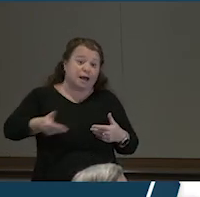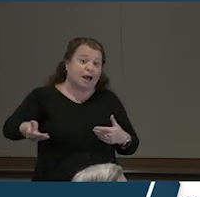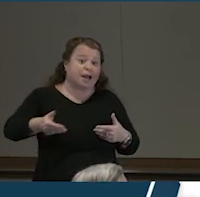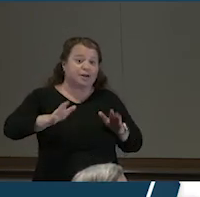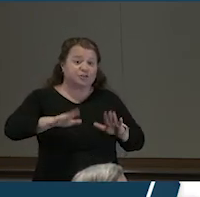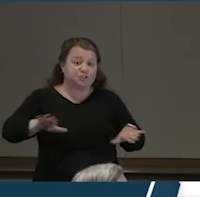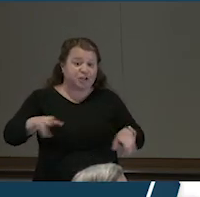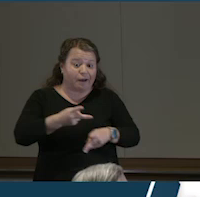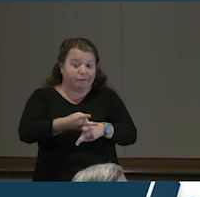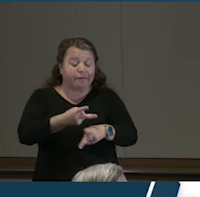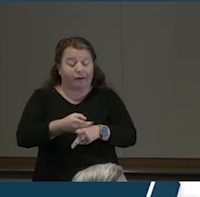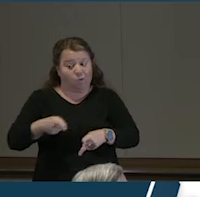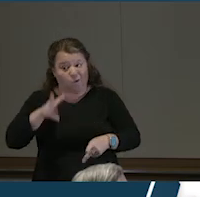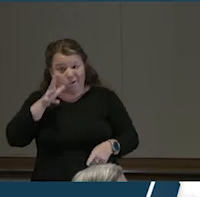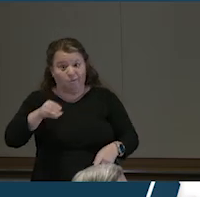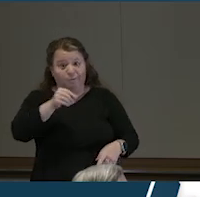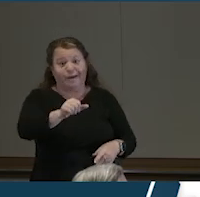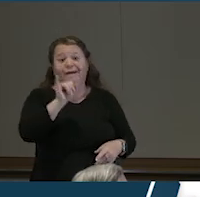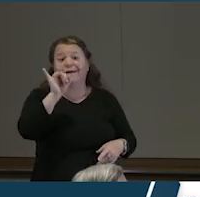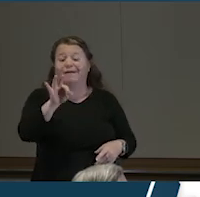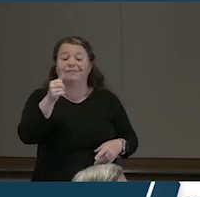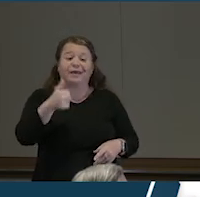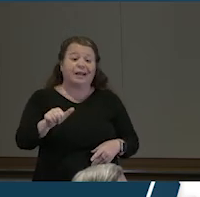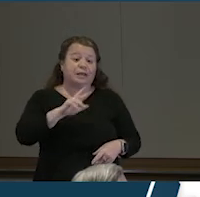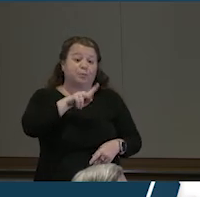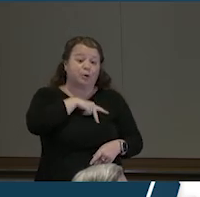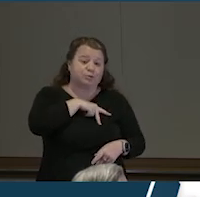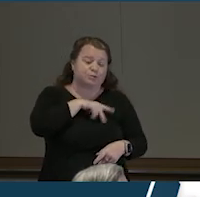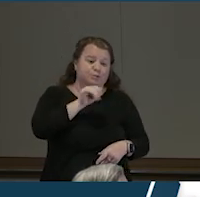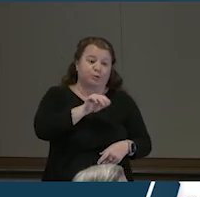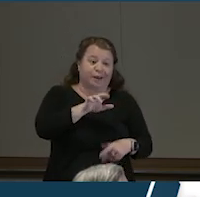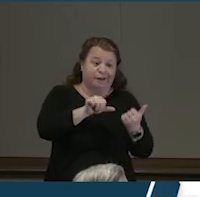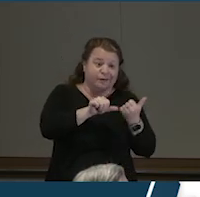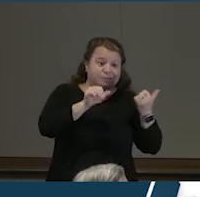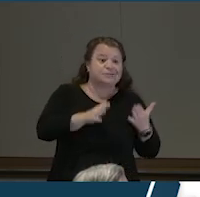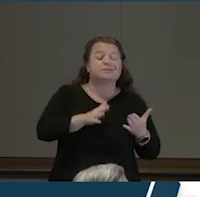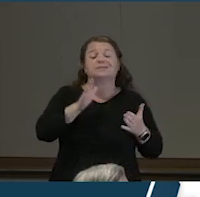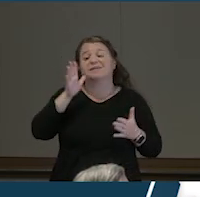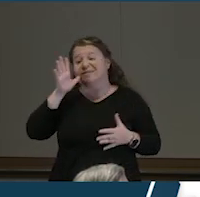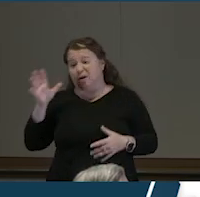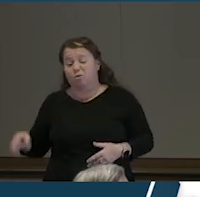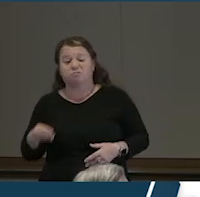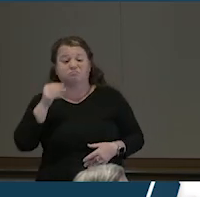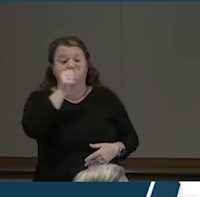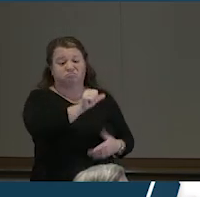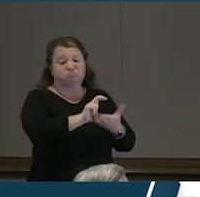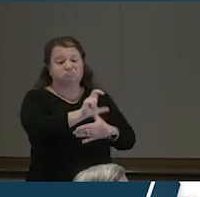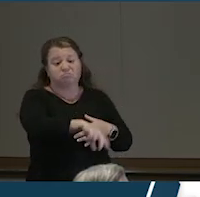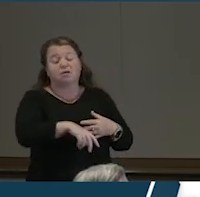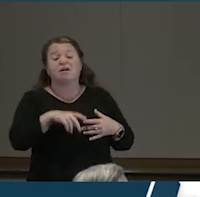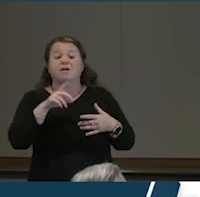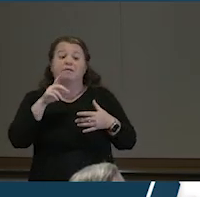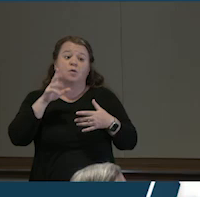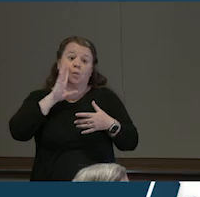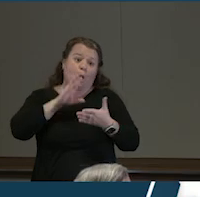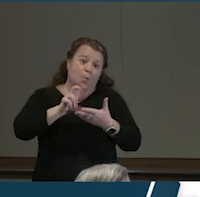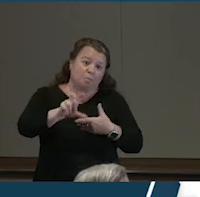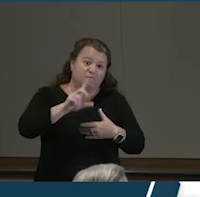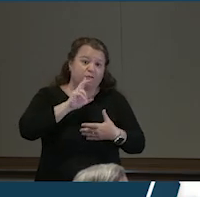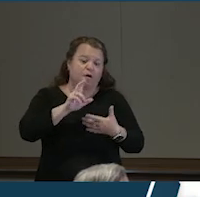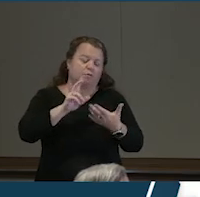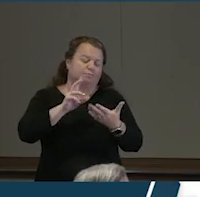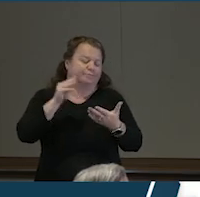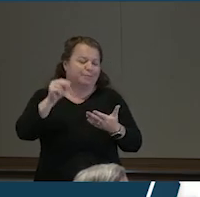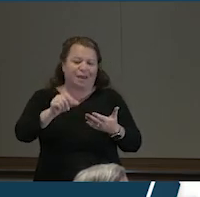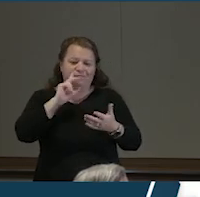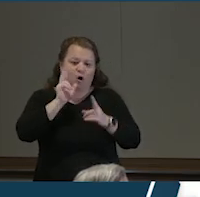reimburse childcare. If you are a person who has a personal care assistant, they will reimburse the personal care assistant. They cover your hotel room, your travel.